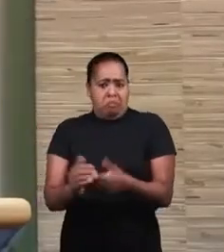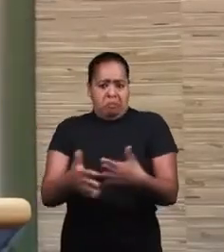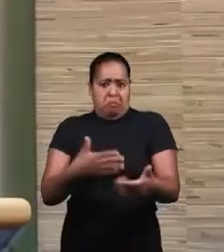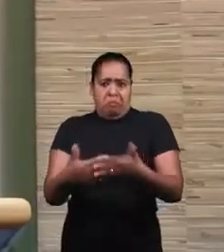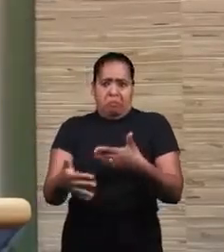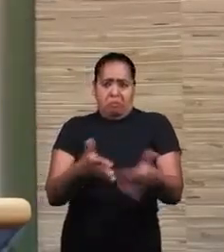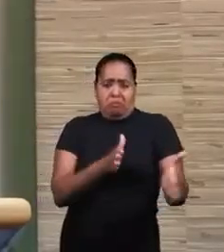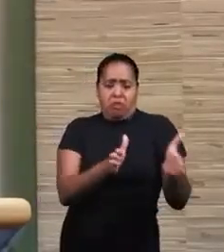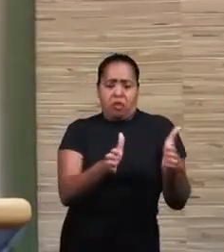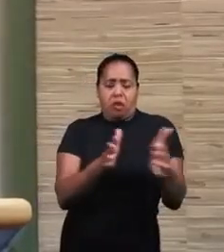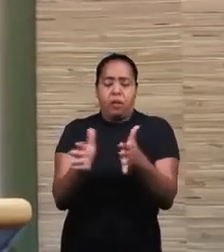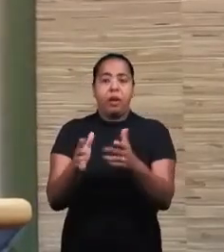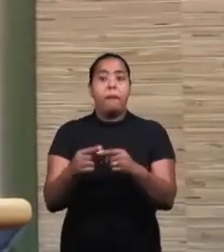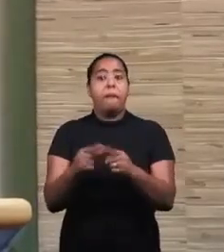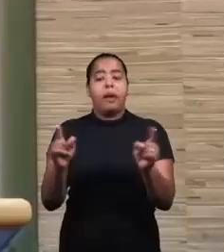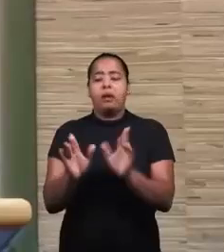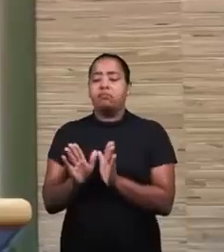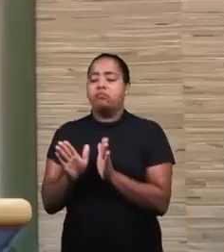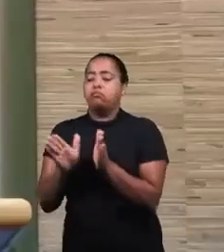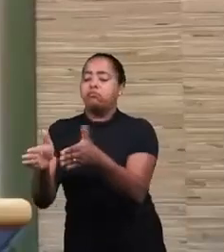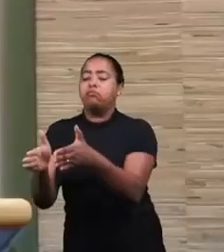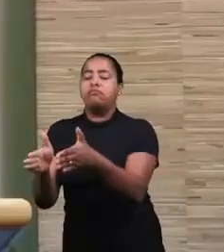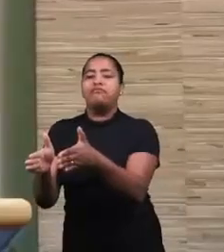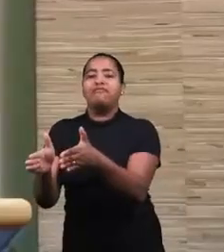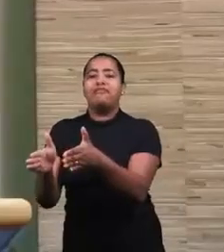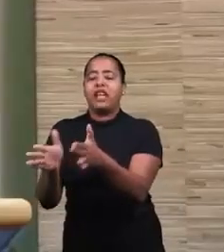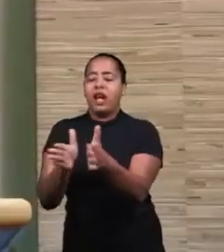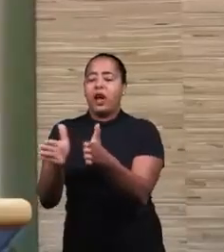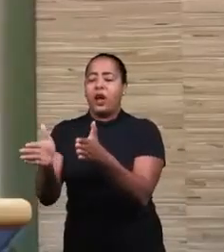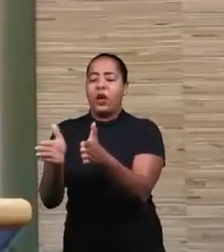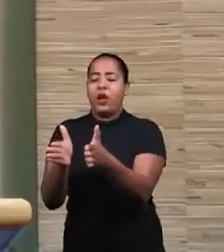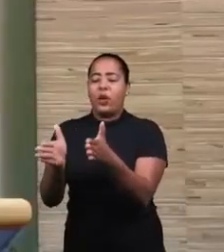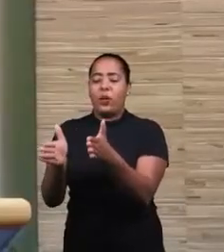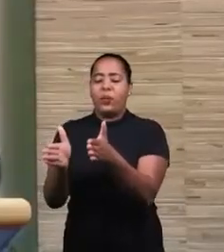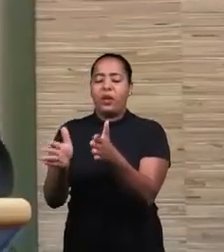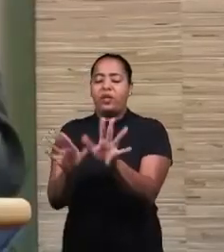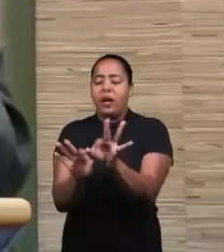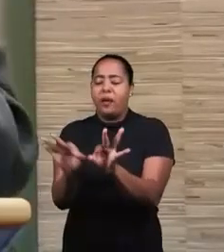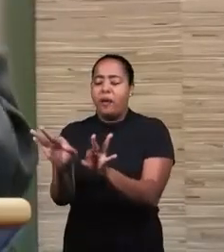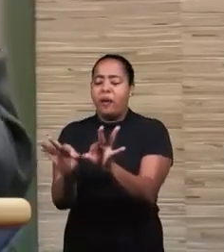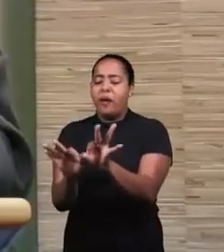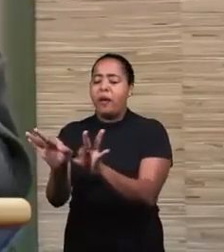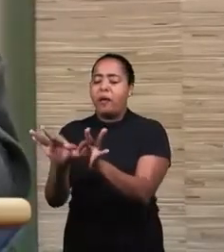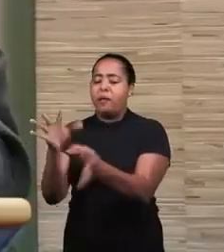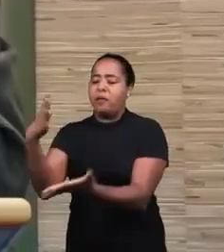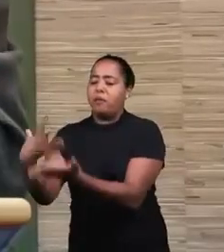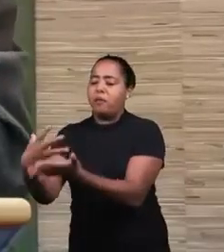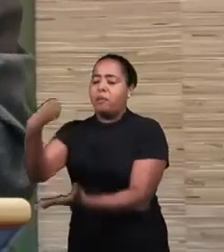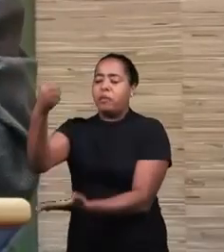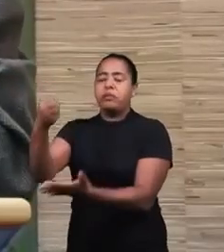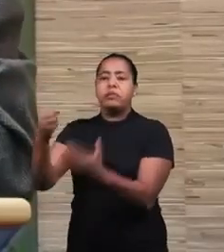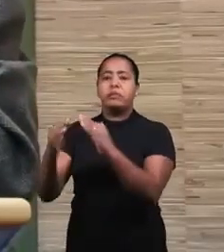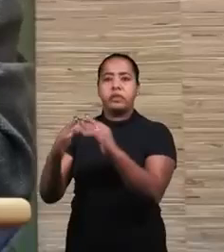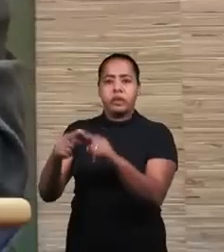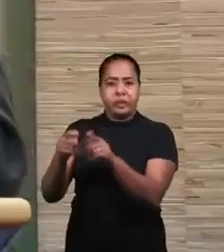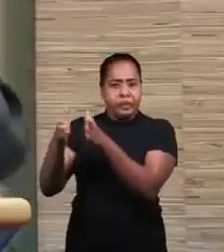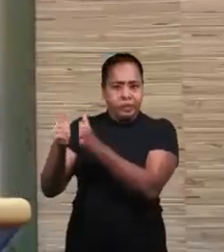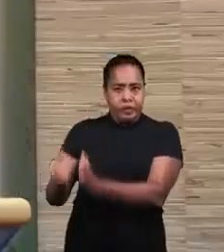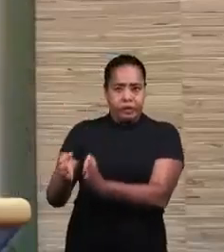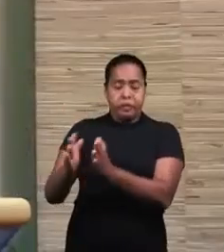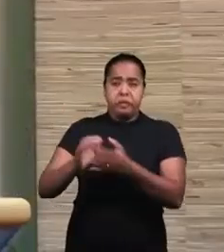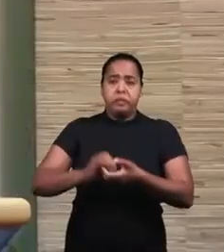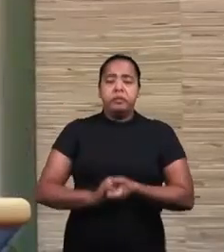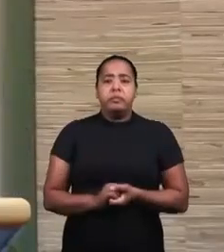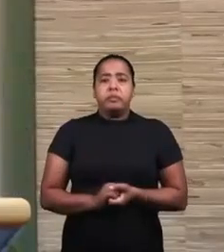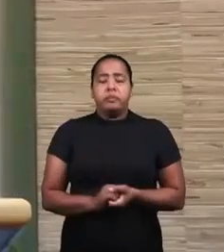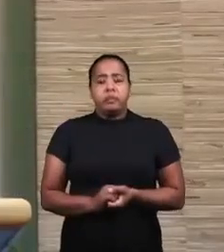time. But the time now is turned toward the period in which the church is